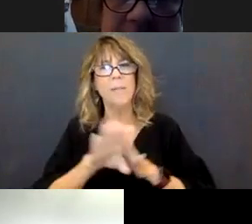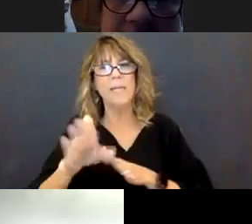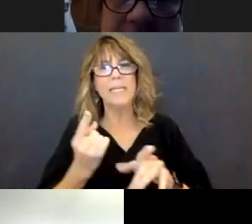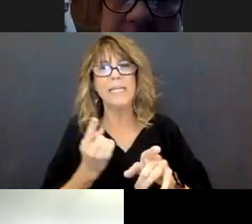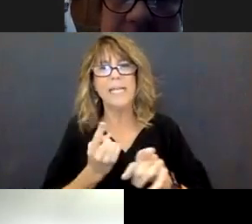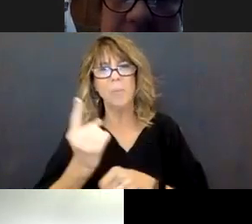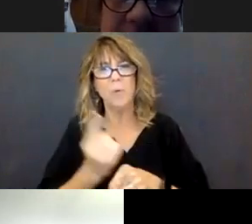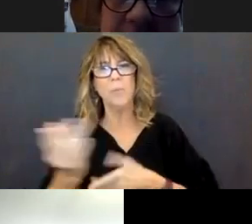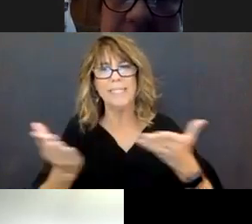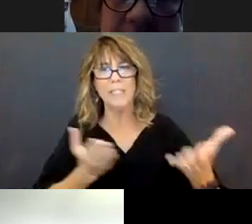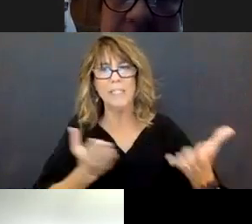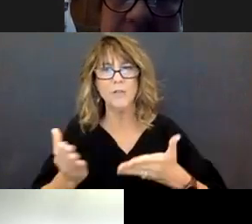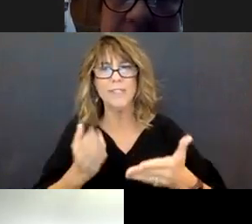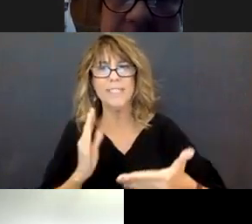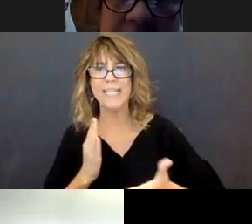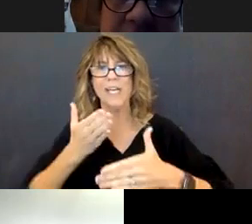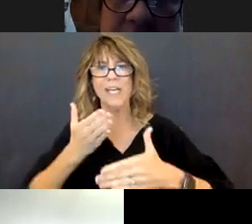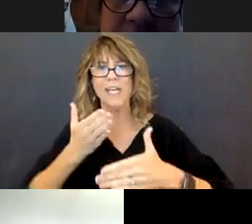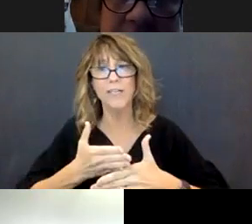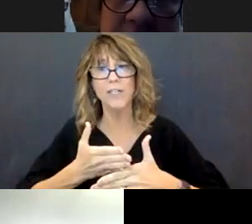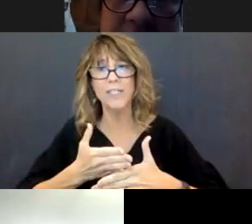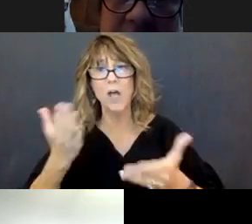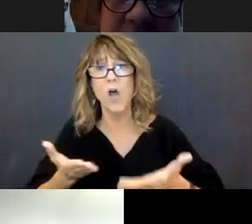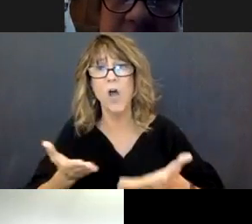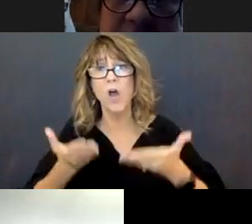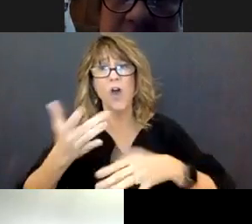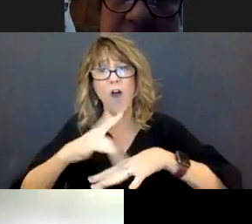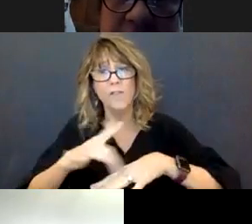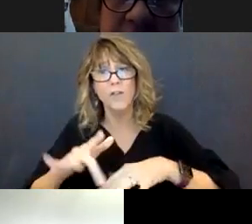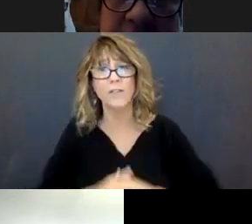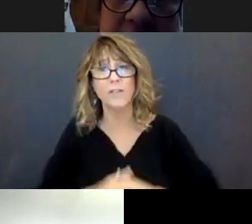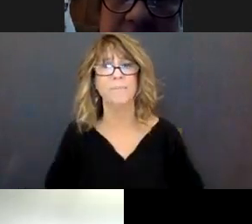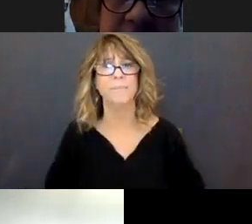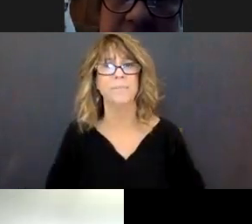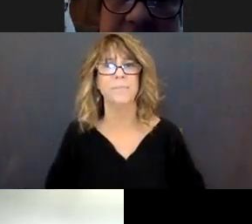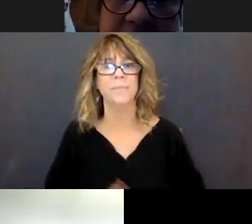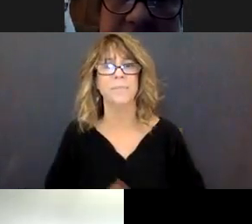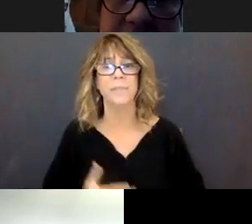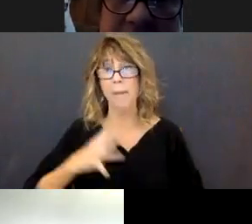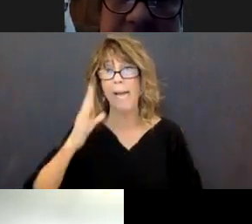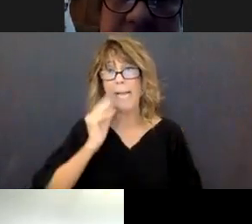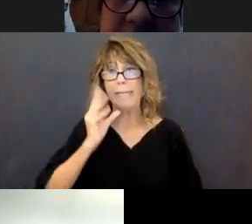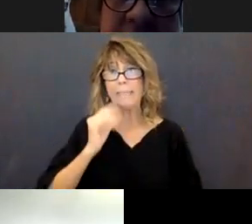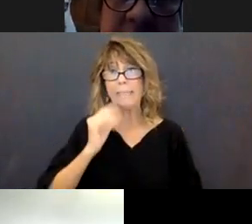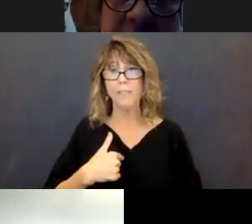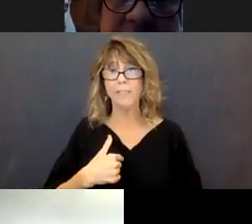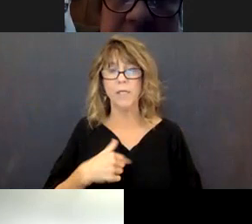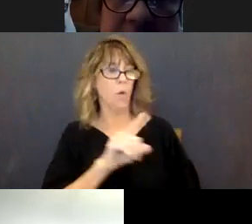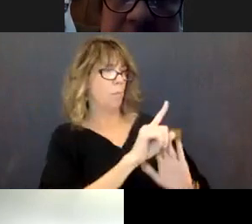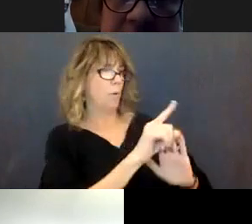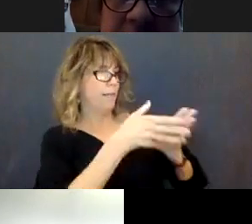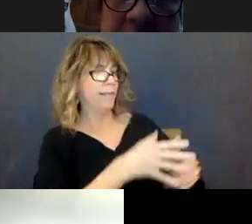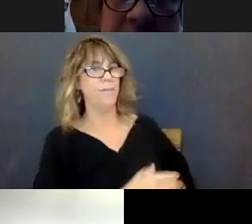and interventions are being offered. I know from my own experience that- Colleen, you have one more